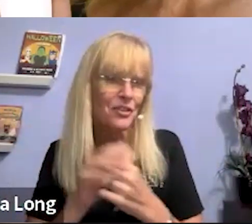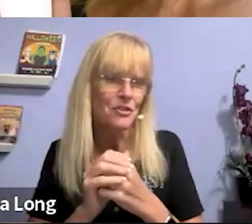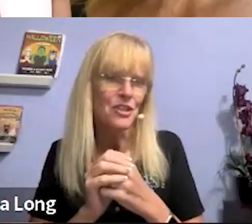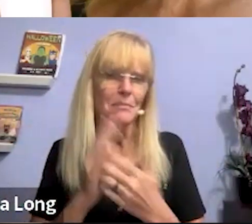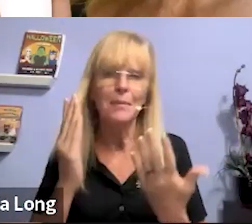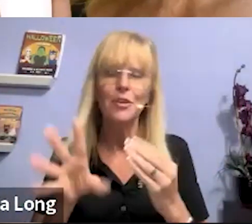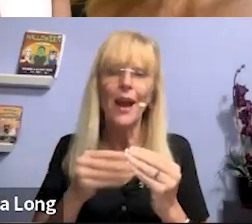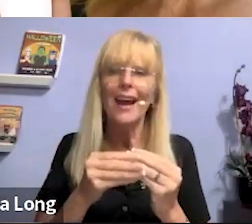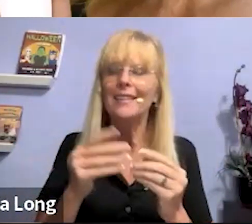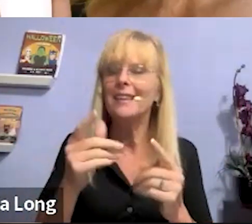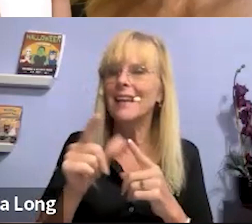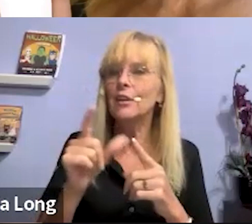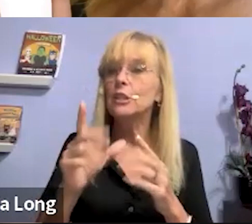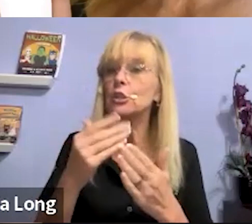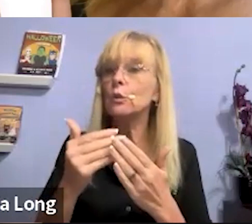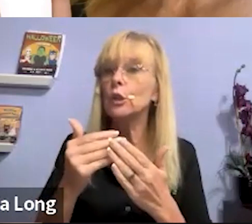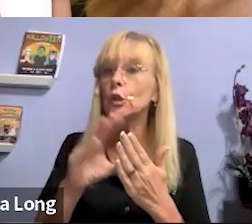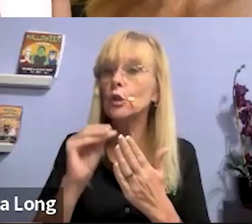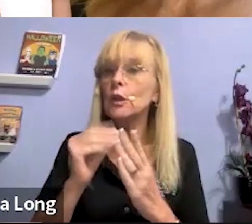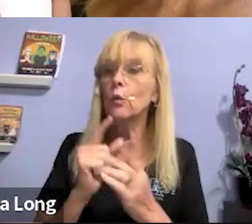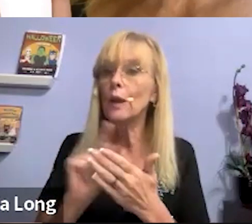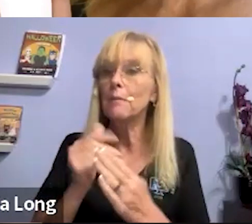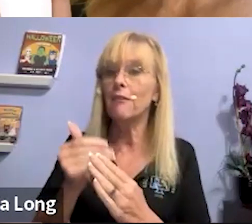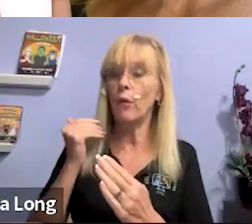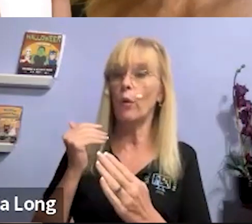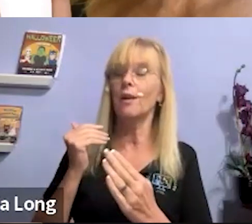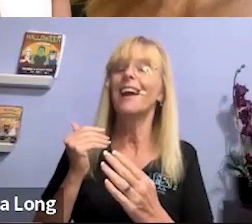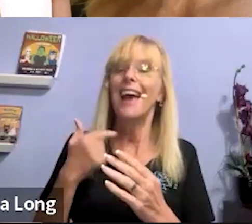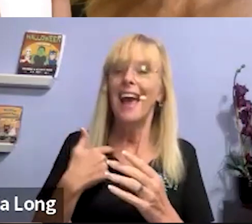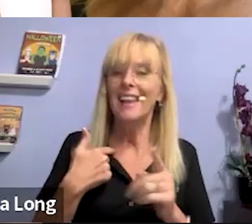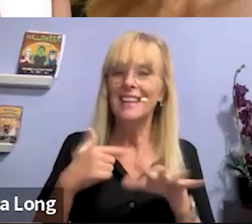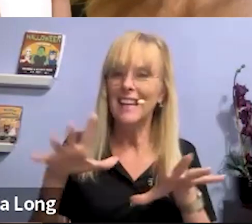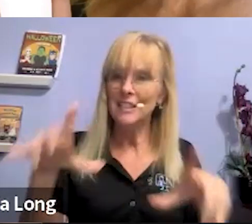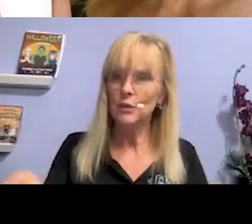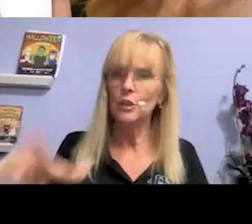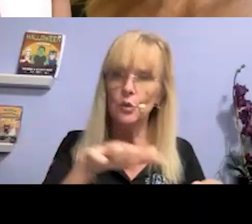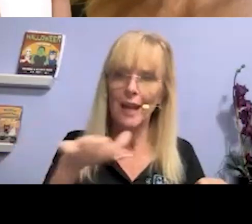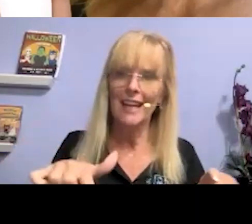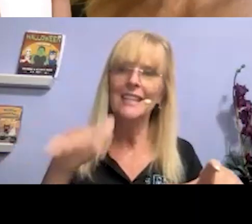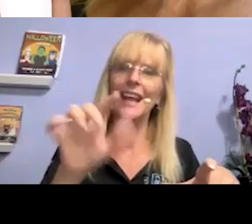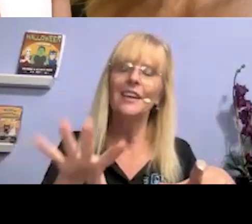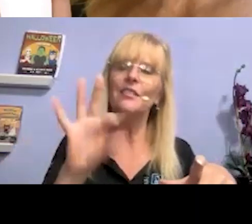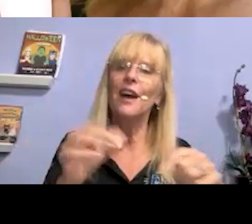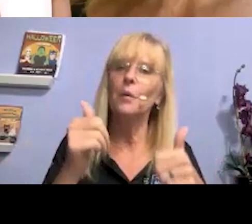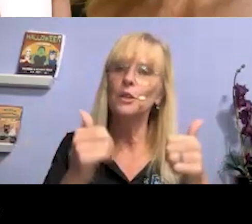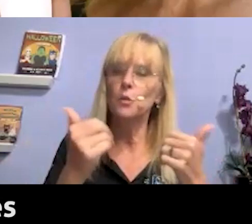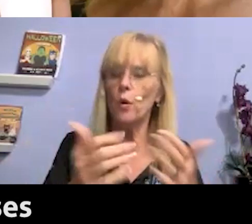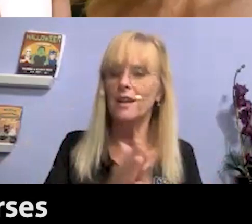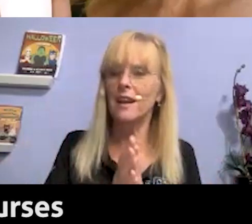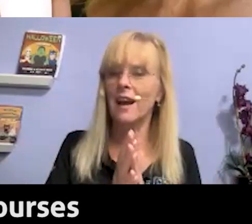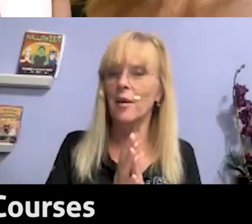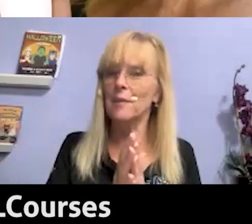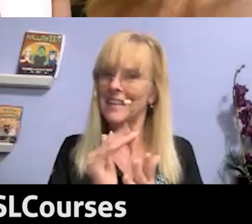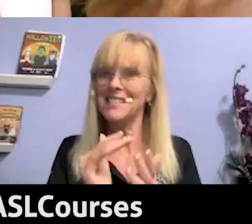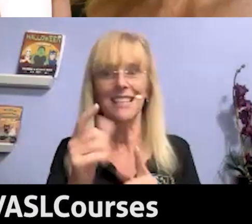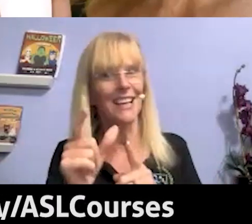some confusion. Maybe you add the letter that you learned the week before, and then it's on the tray. And then they had to find which